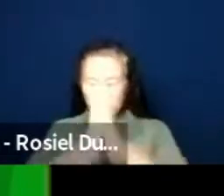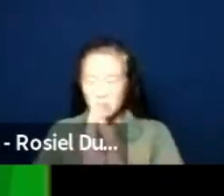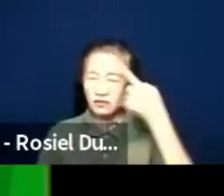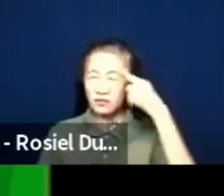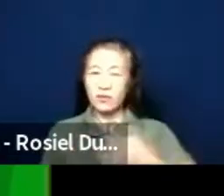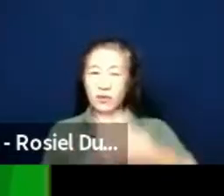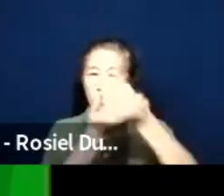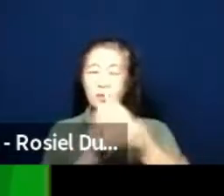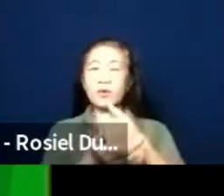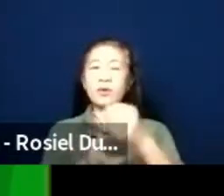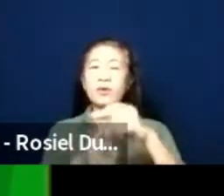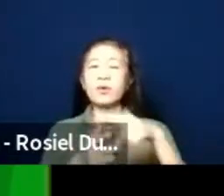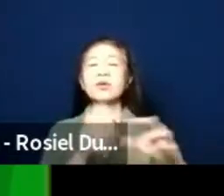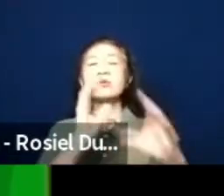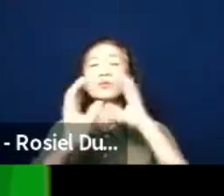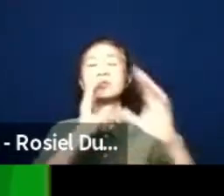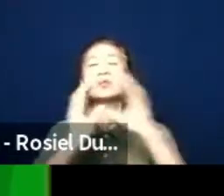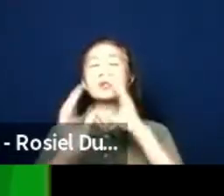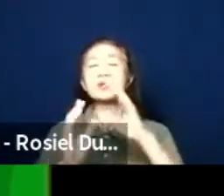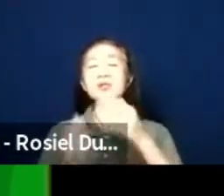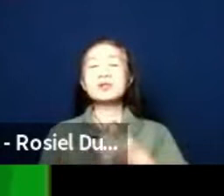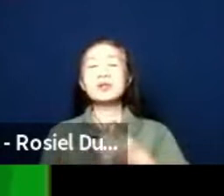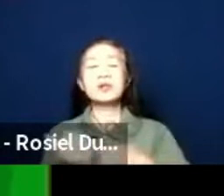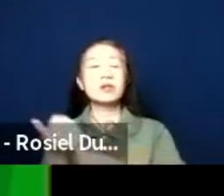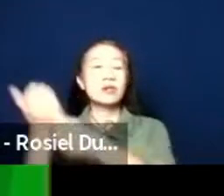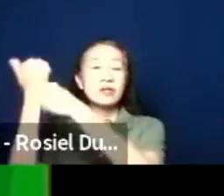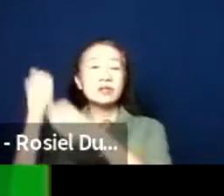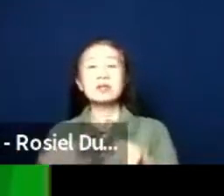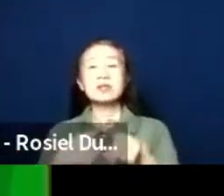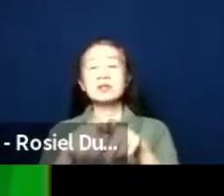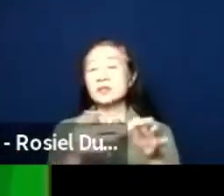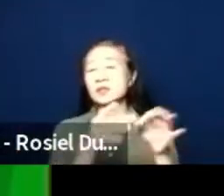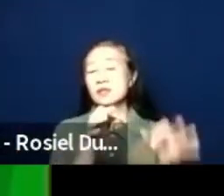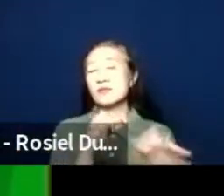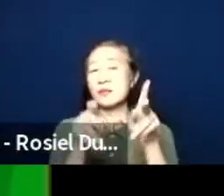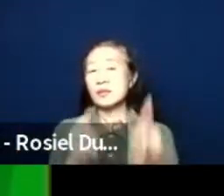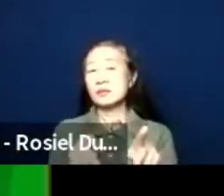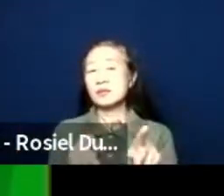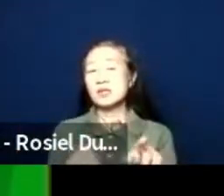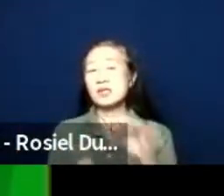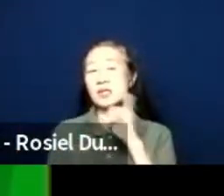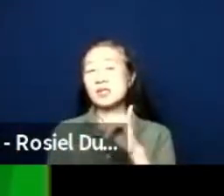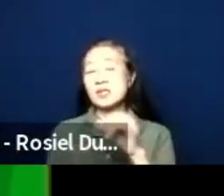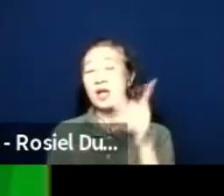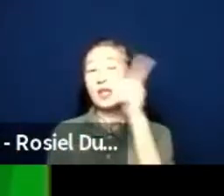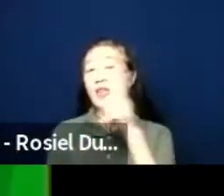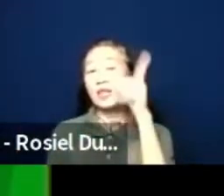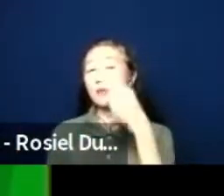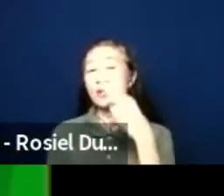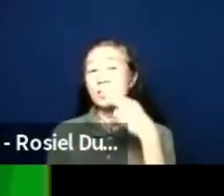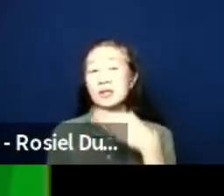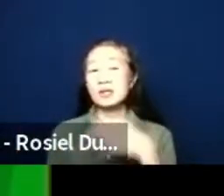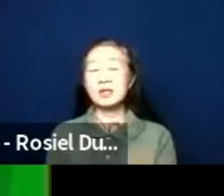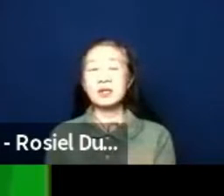aid, especially if the person as a lip reader. Dust